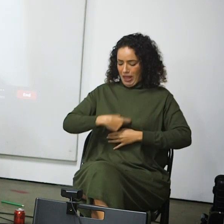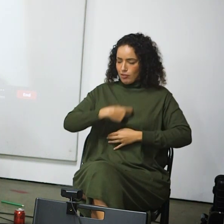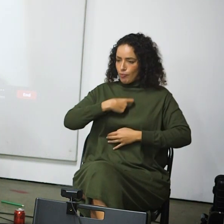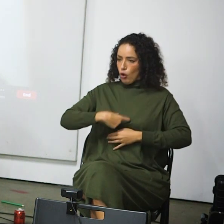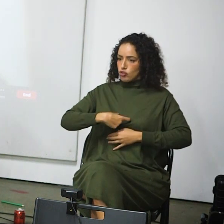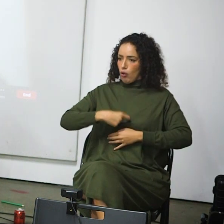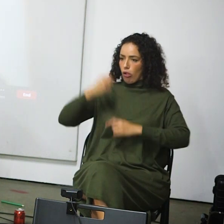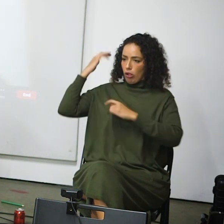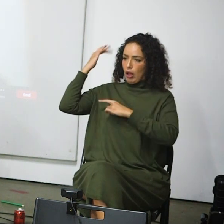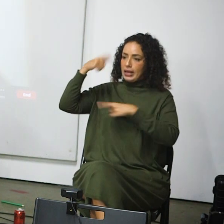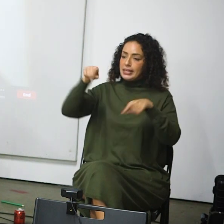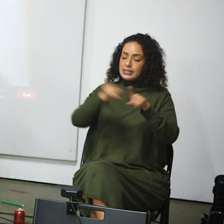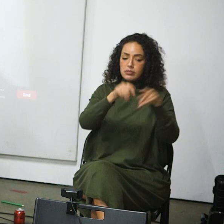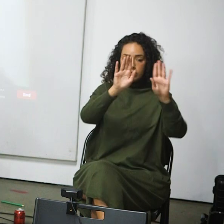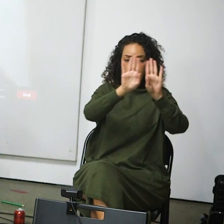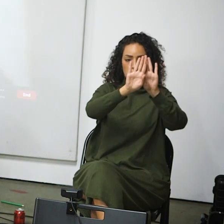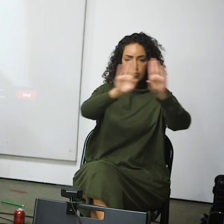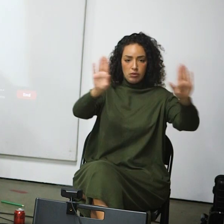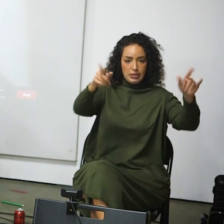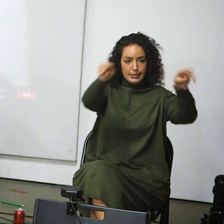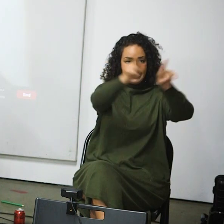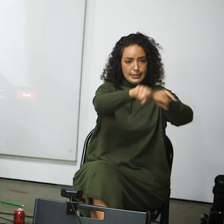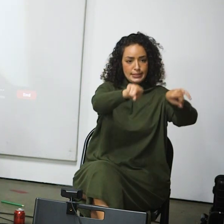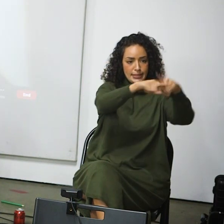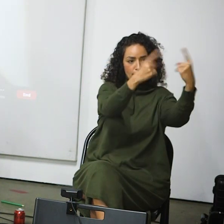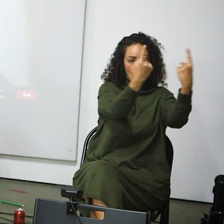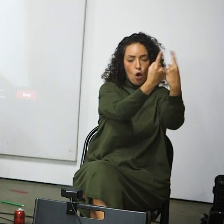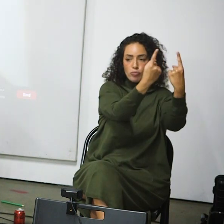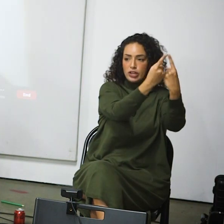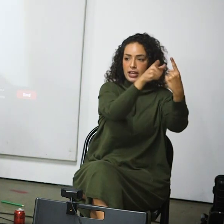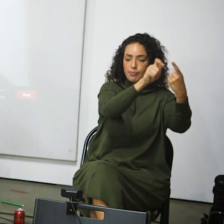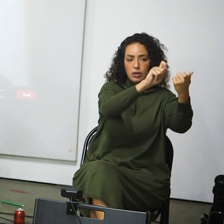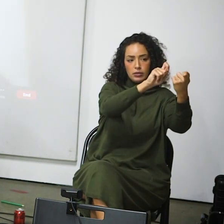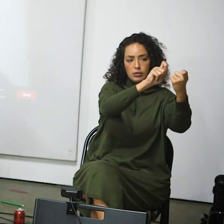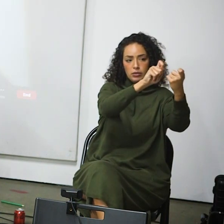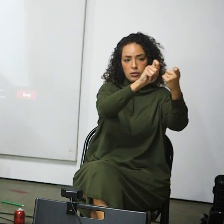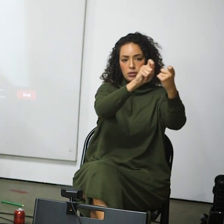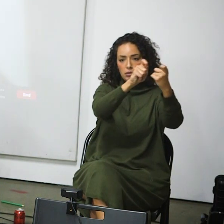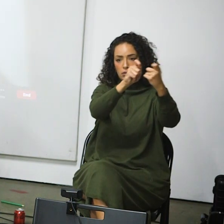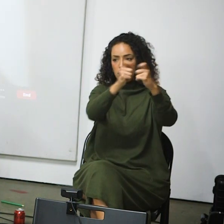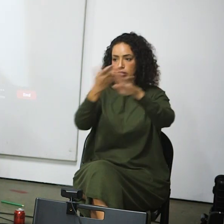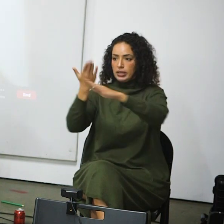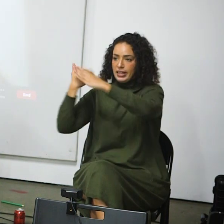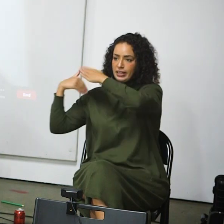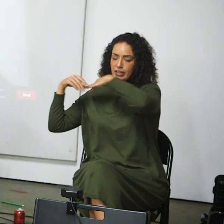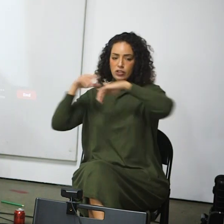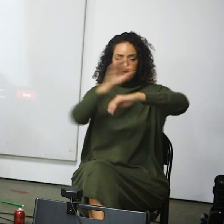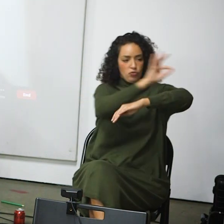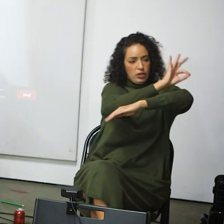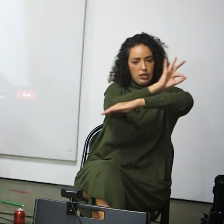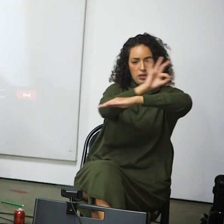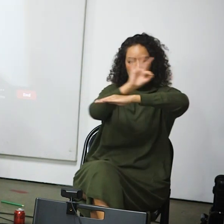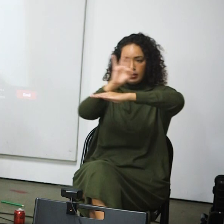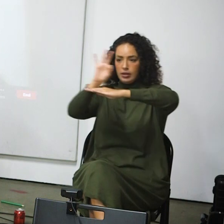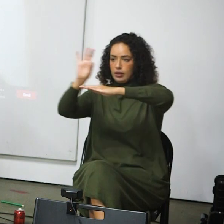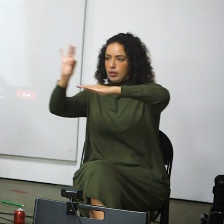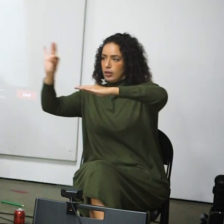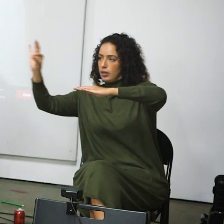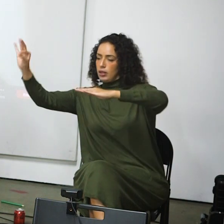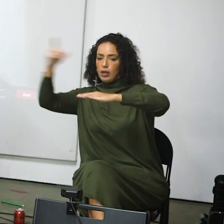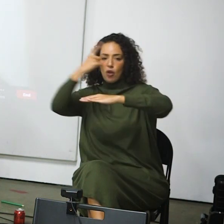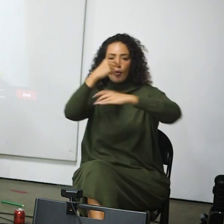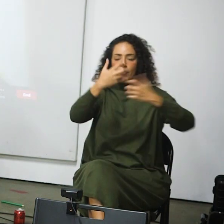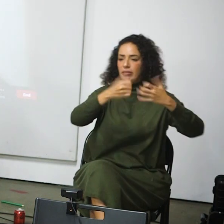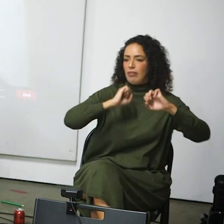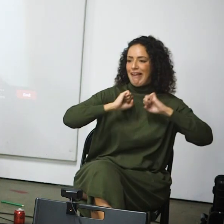cabinets of the same object, but like with tiny variations, all, you know, like 500 chimarutas all in a case